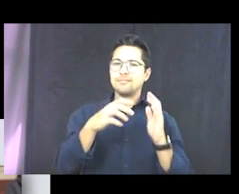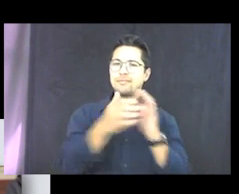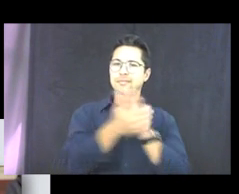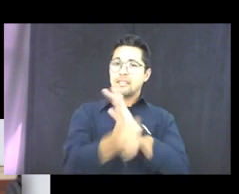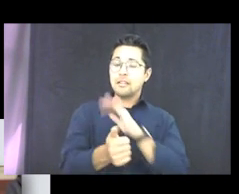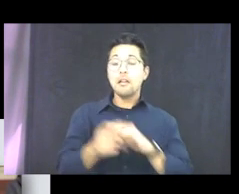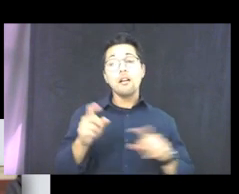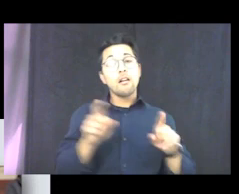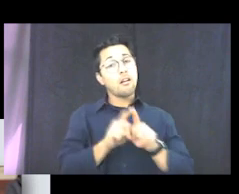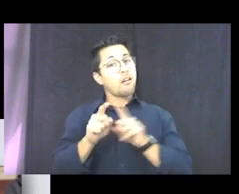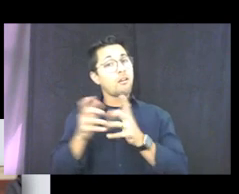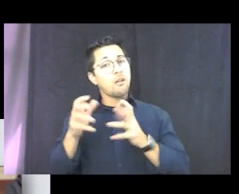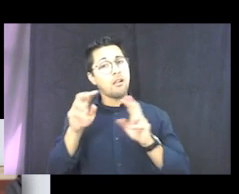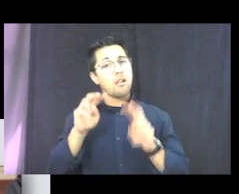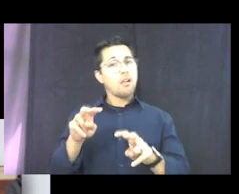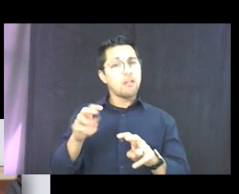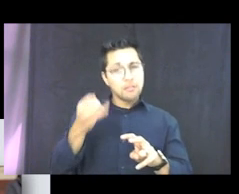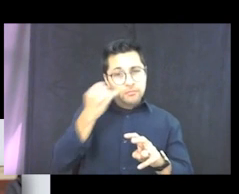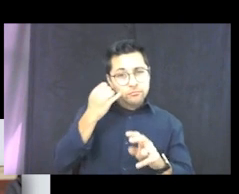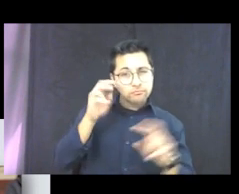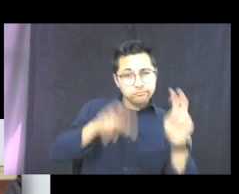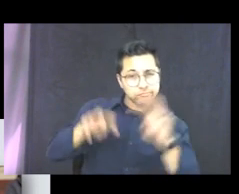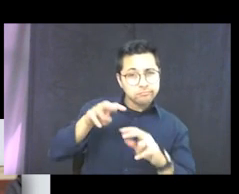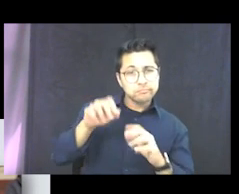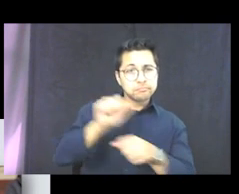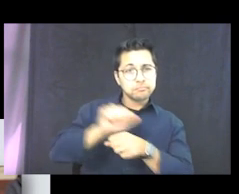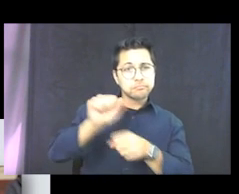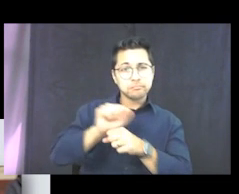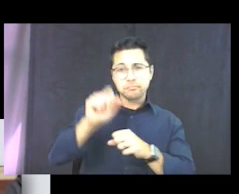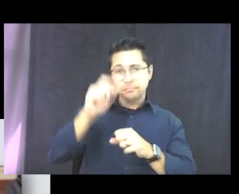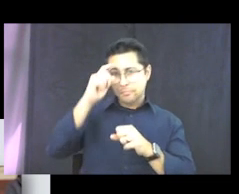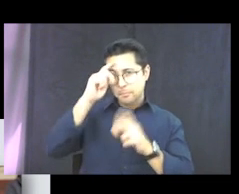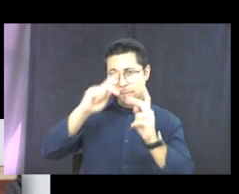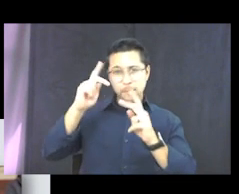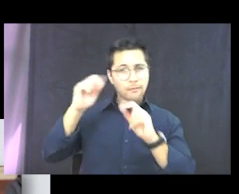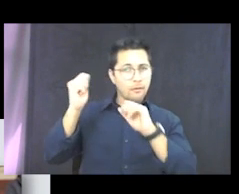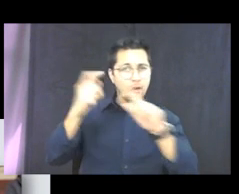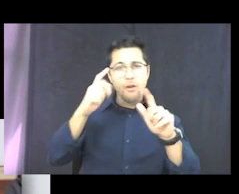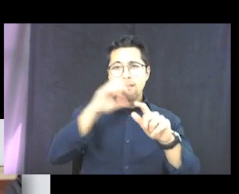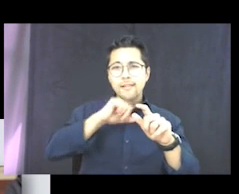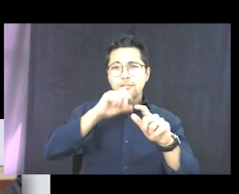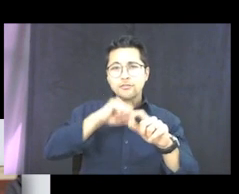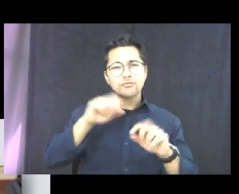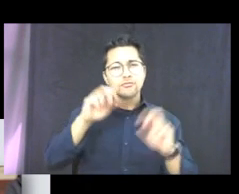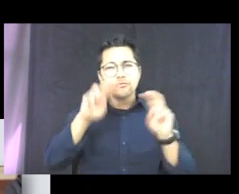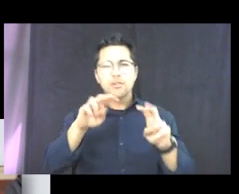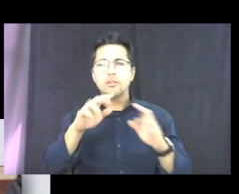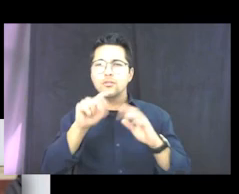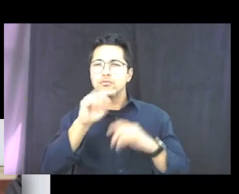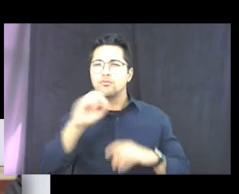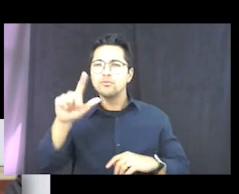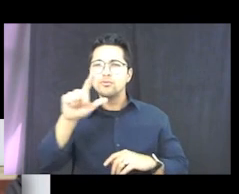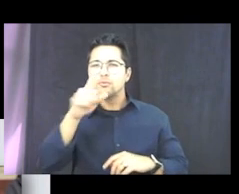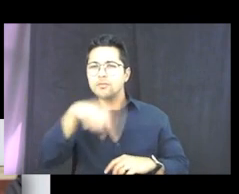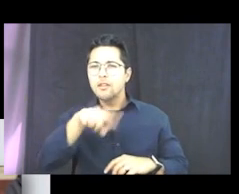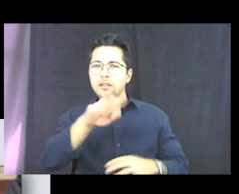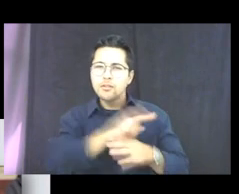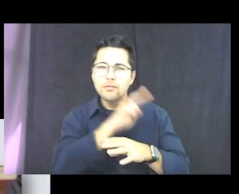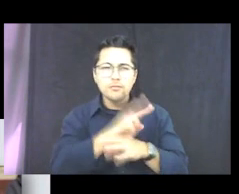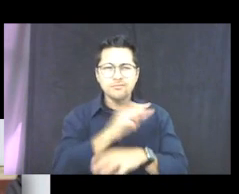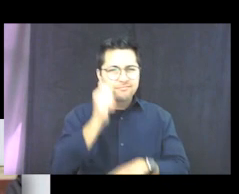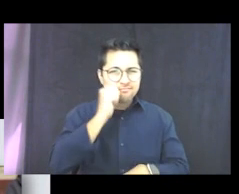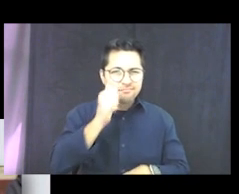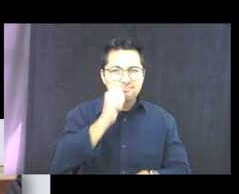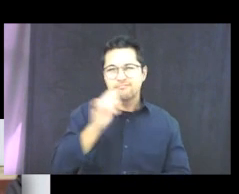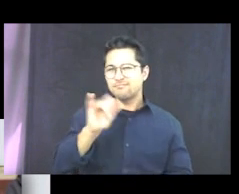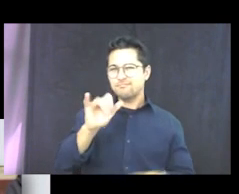we also want to look at, when we're working with individuals of all ages, we need to look at the tools that they use in every day, just as